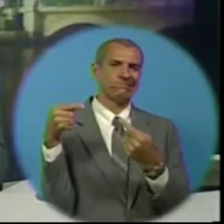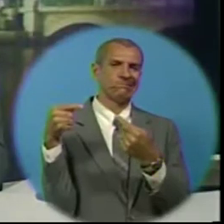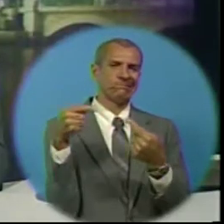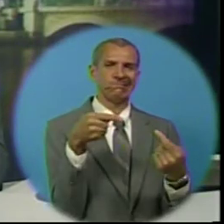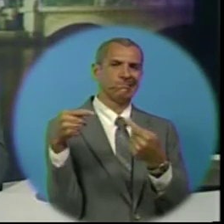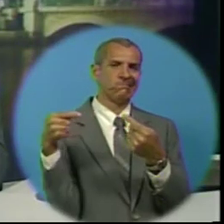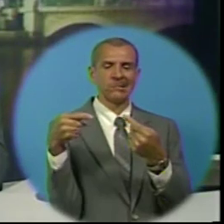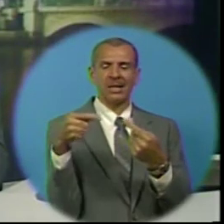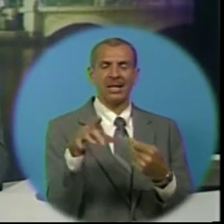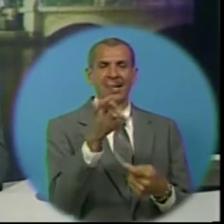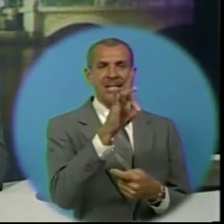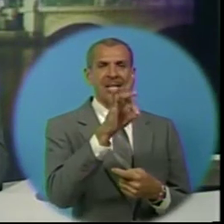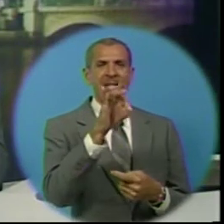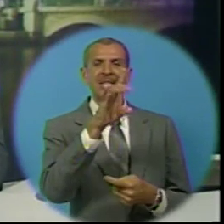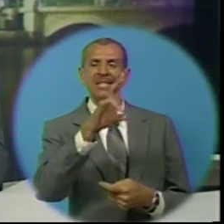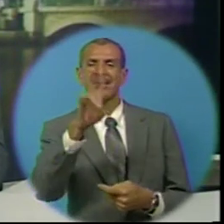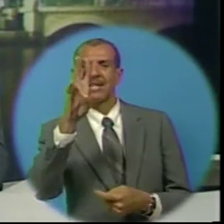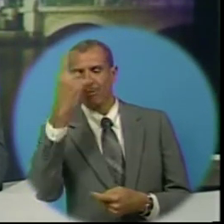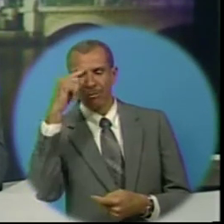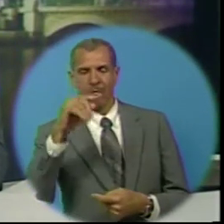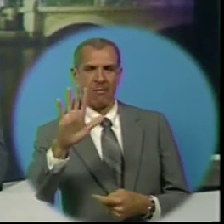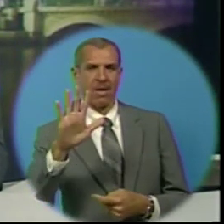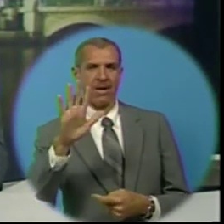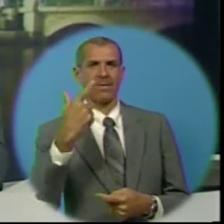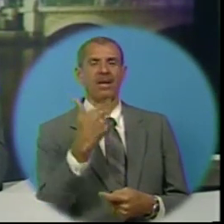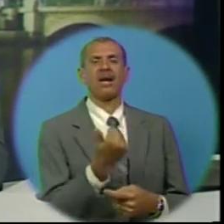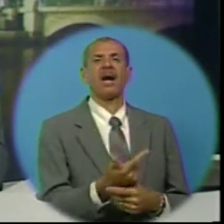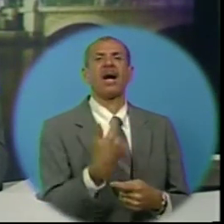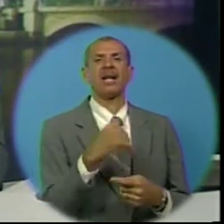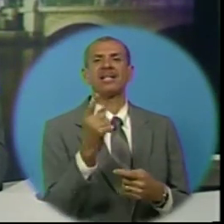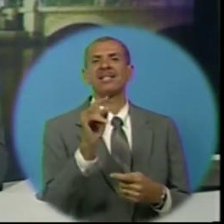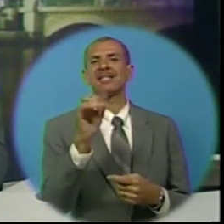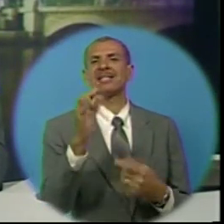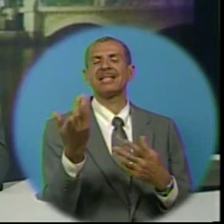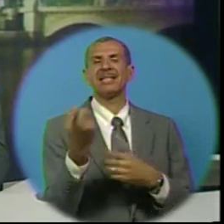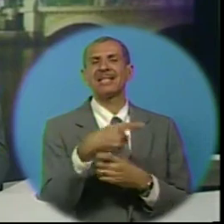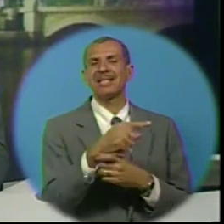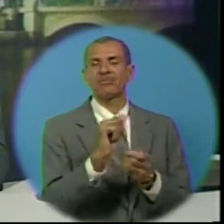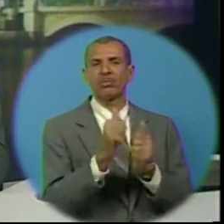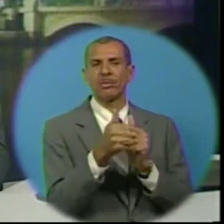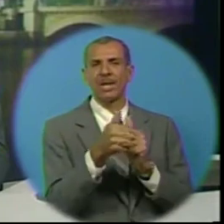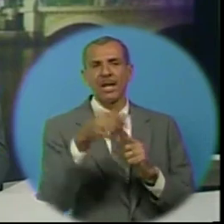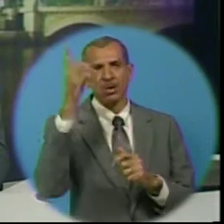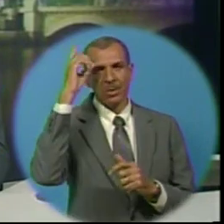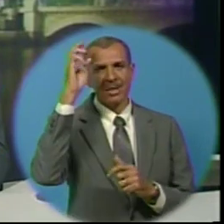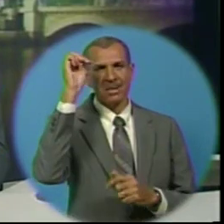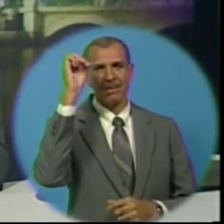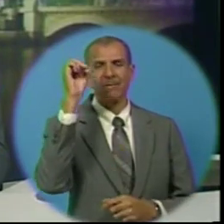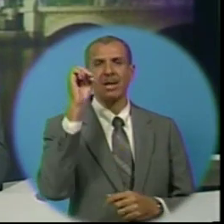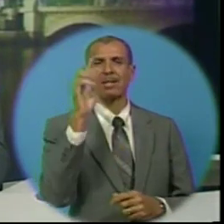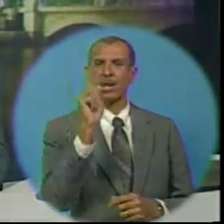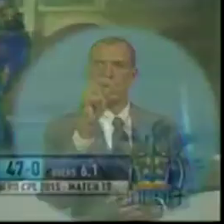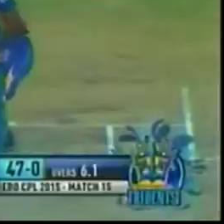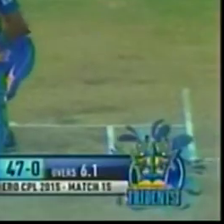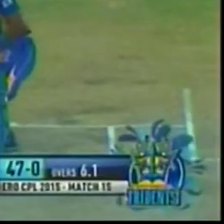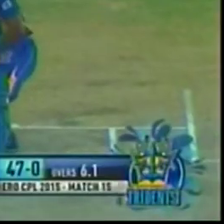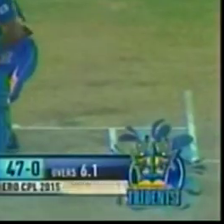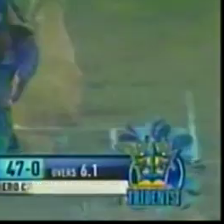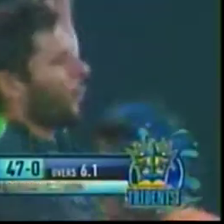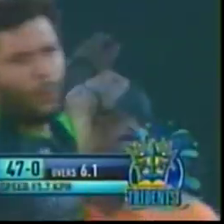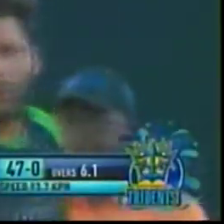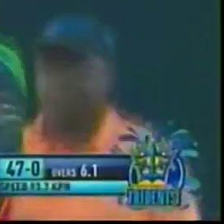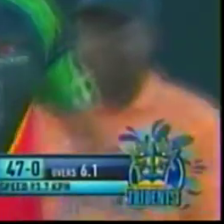for 5 after 16.5 overs. Of course, that's in today's Hero CPL game. Now, Dwayne Smith, batting at the top, he had made it 20